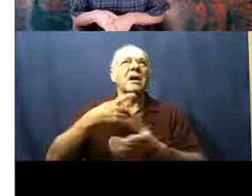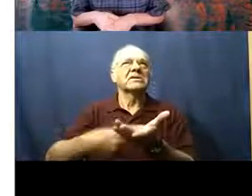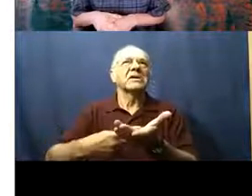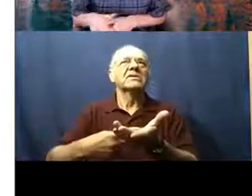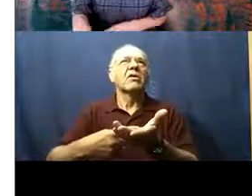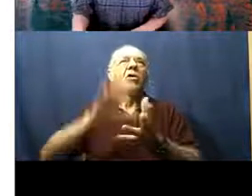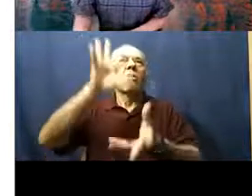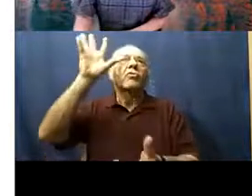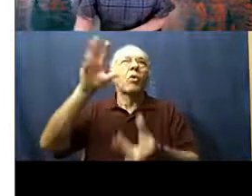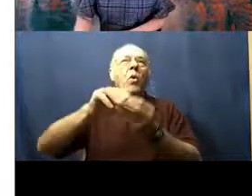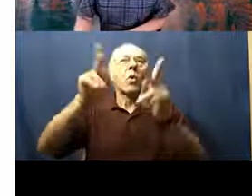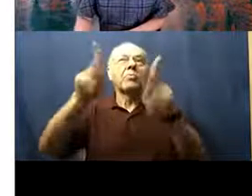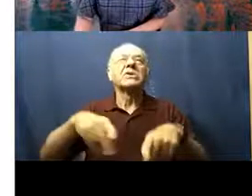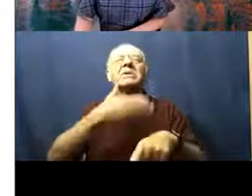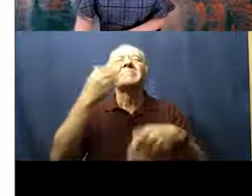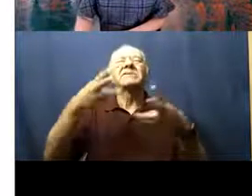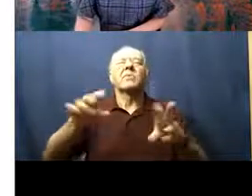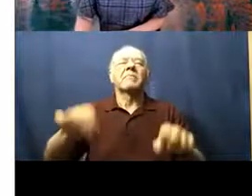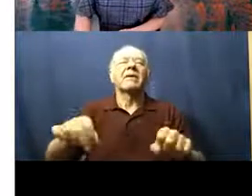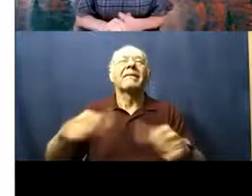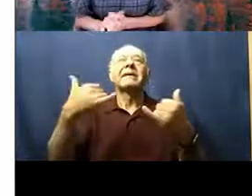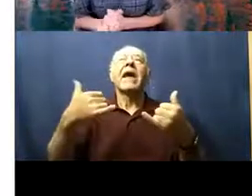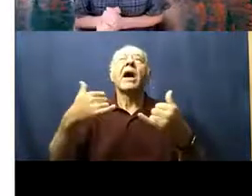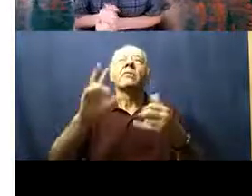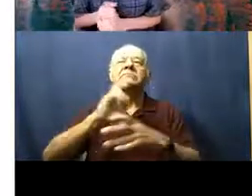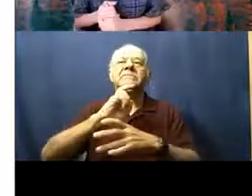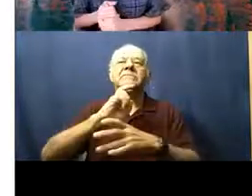possible. And so let's dive in here.